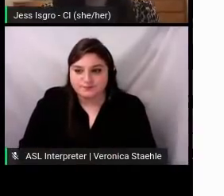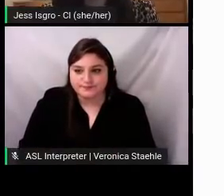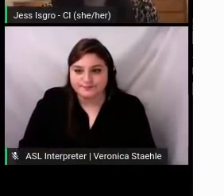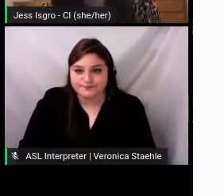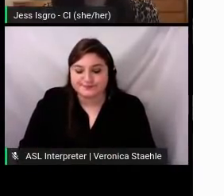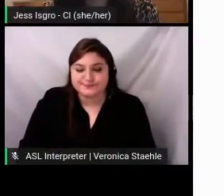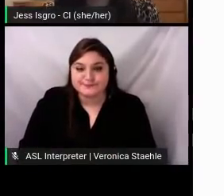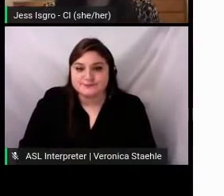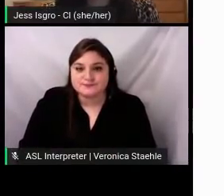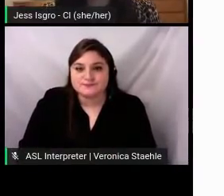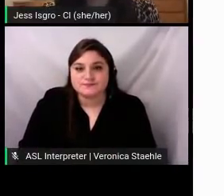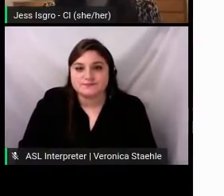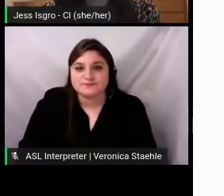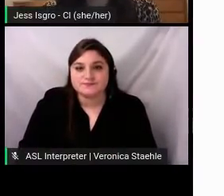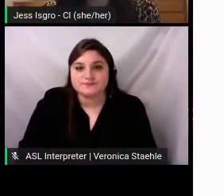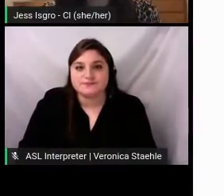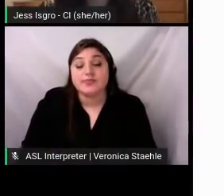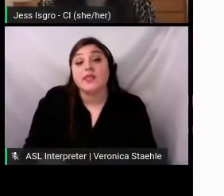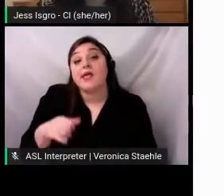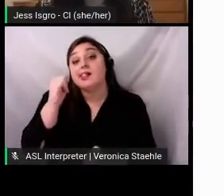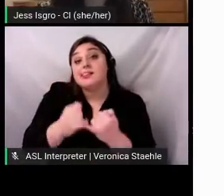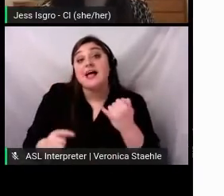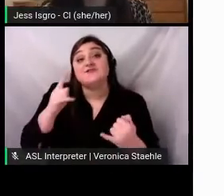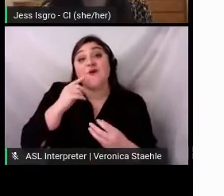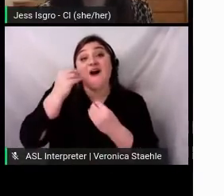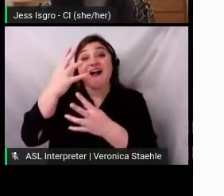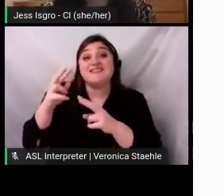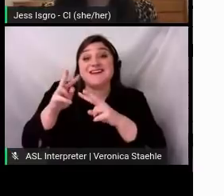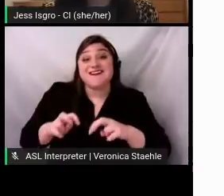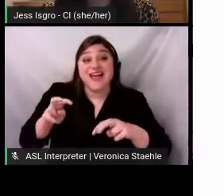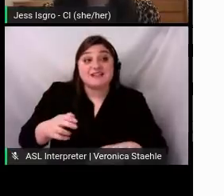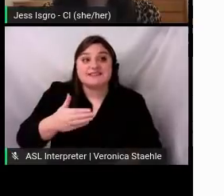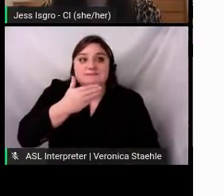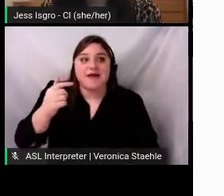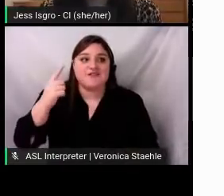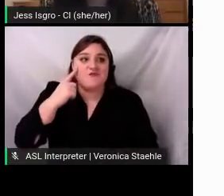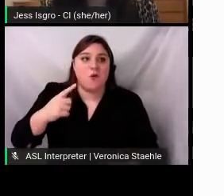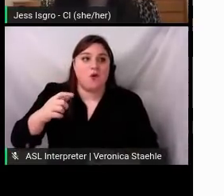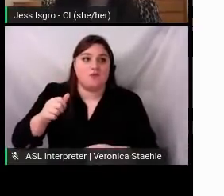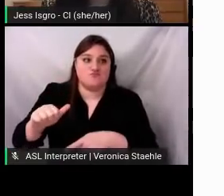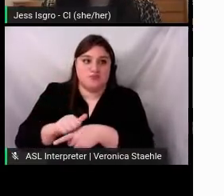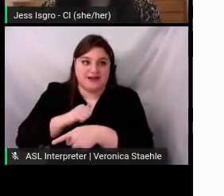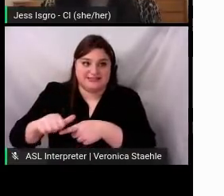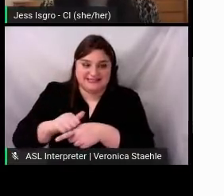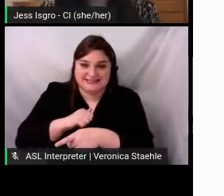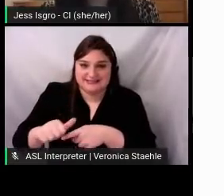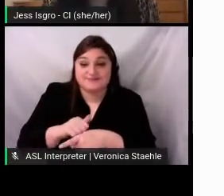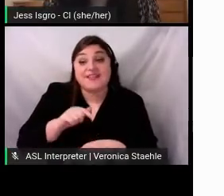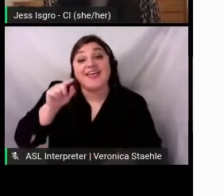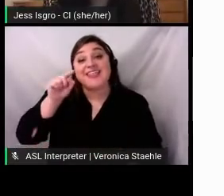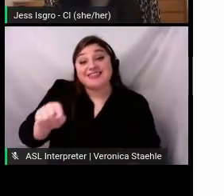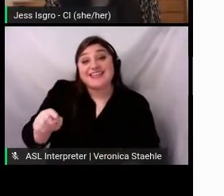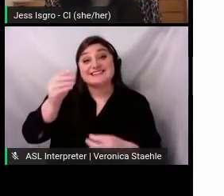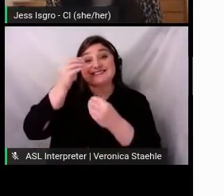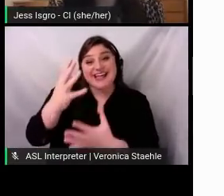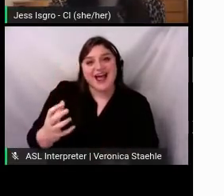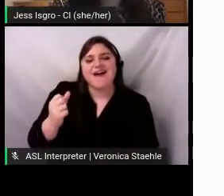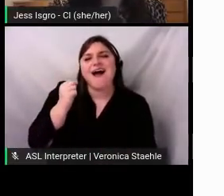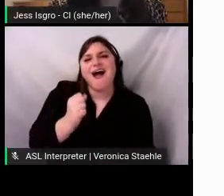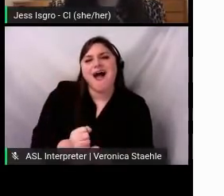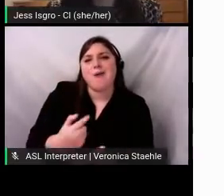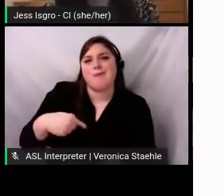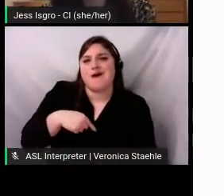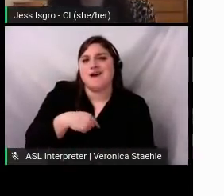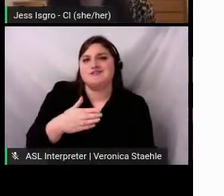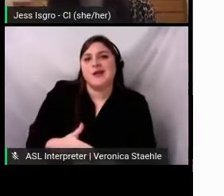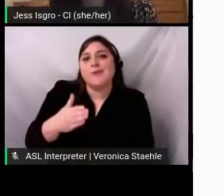And lastly, content analysis really hammers home the impact of social best practices. The data is able to show us and prove the impact of